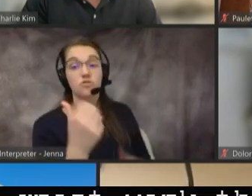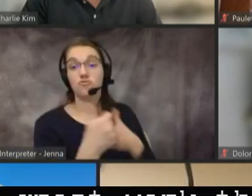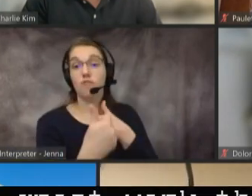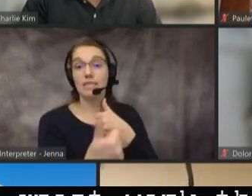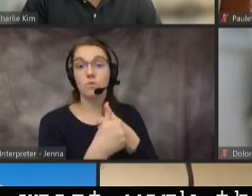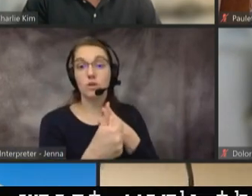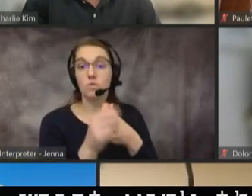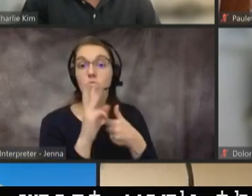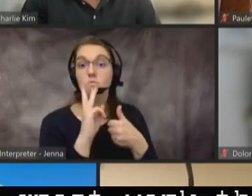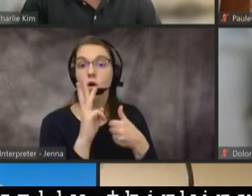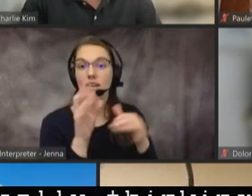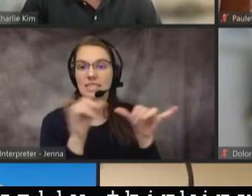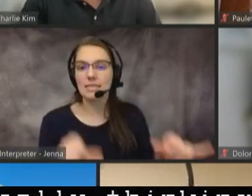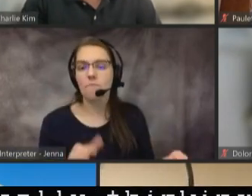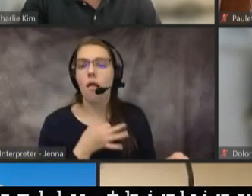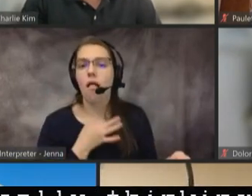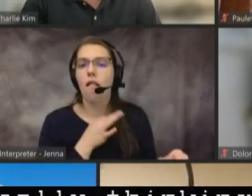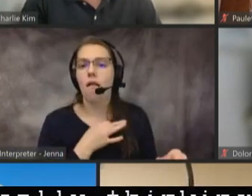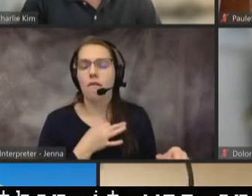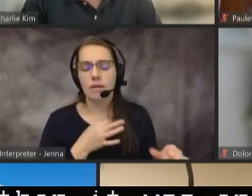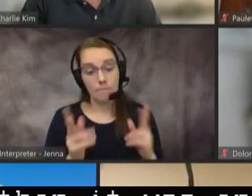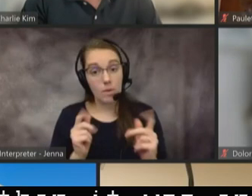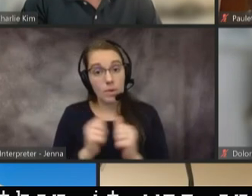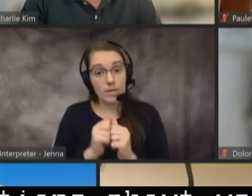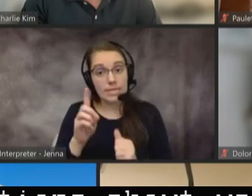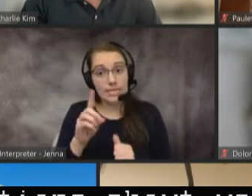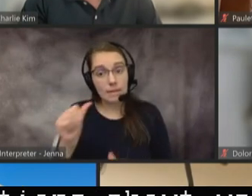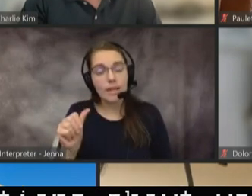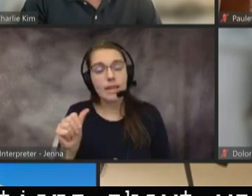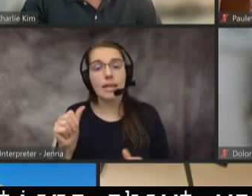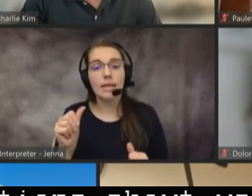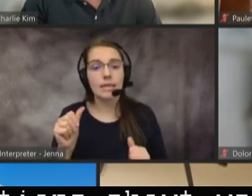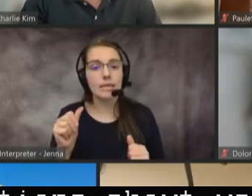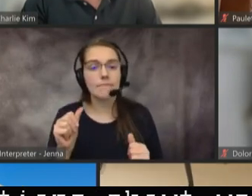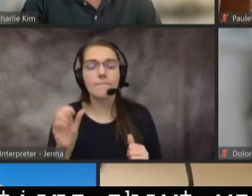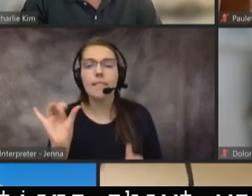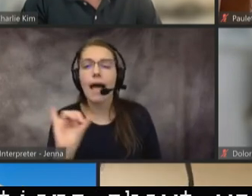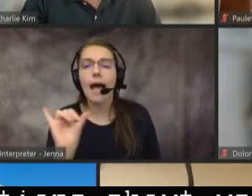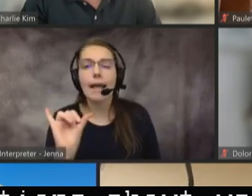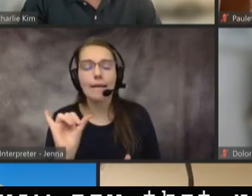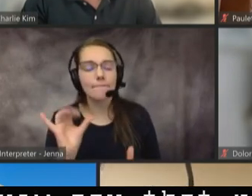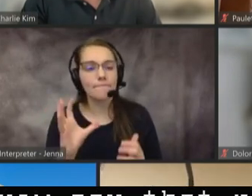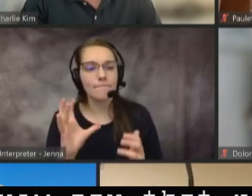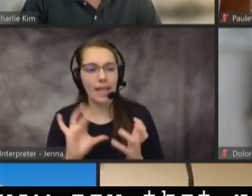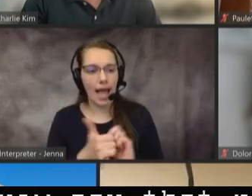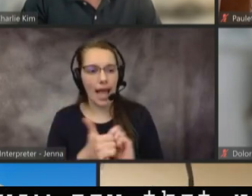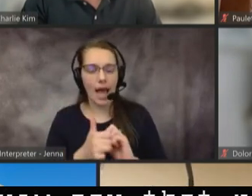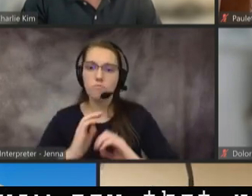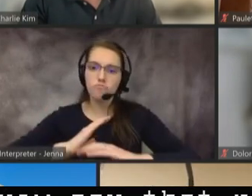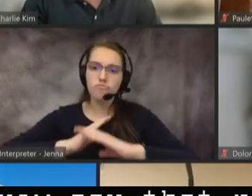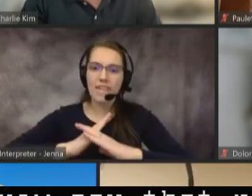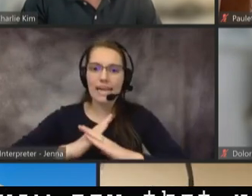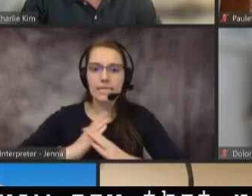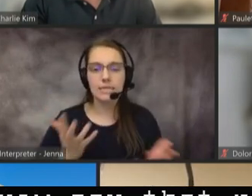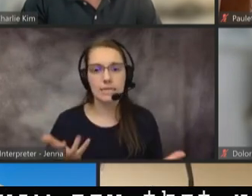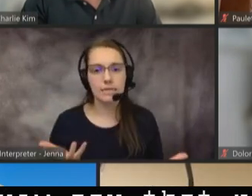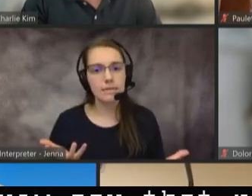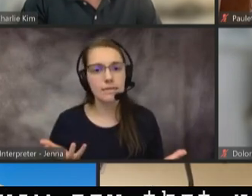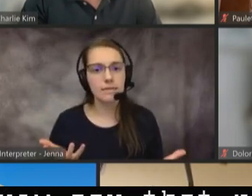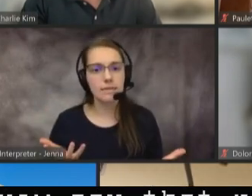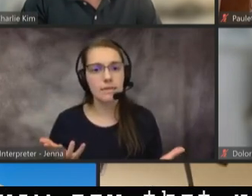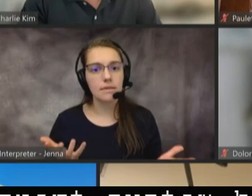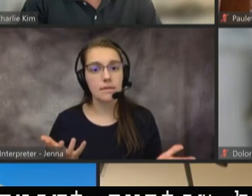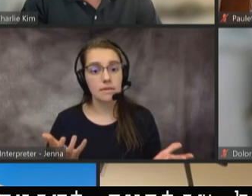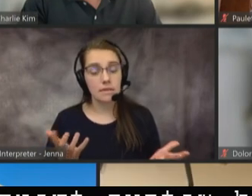Water transport system. How people with disability are, like, how are they protected? Because whether you